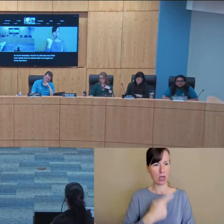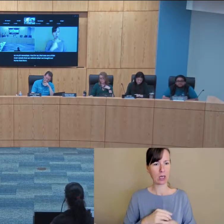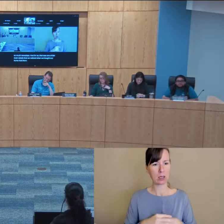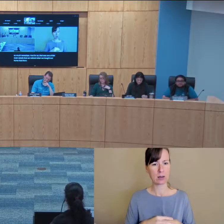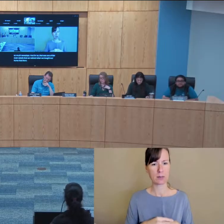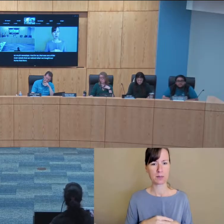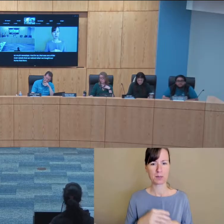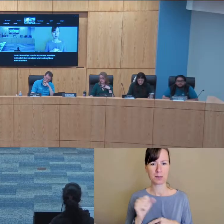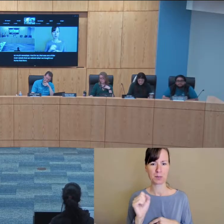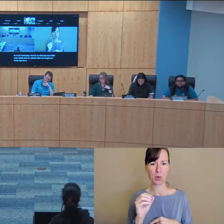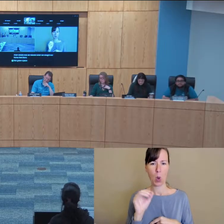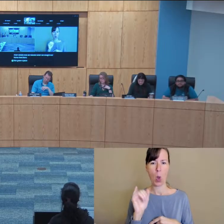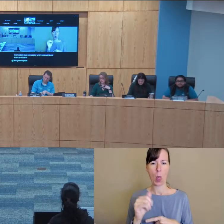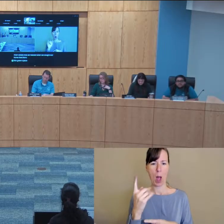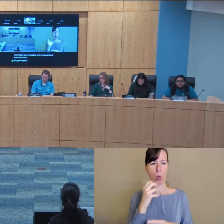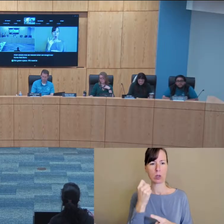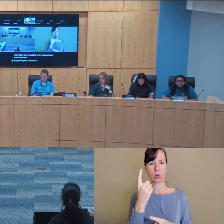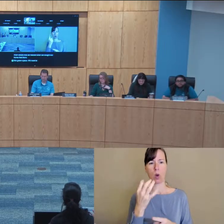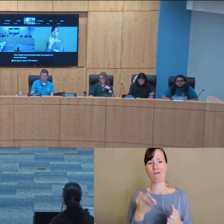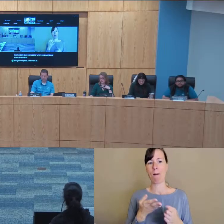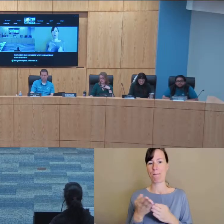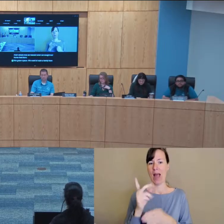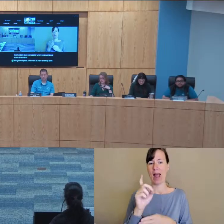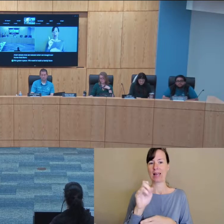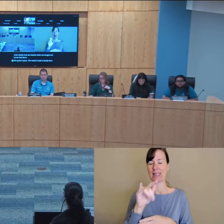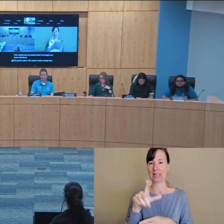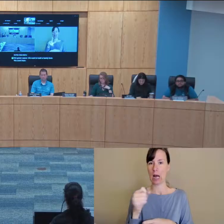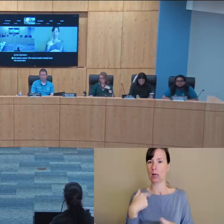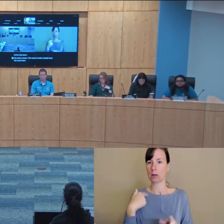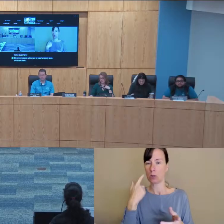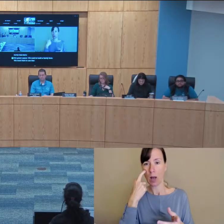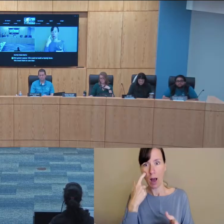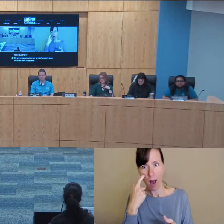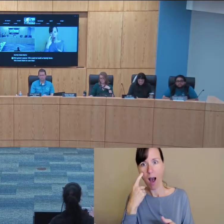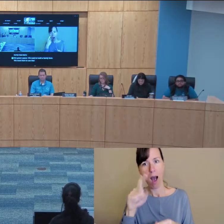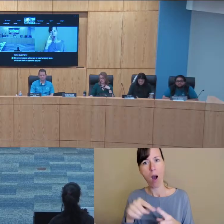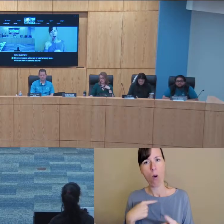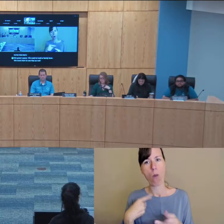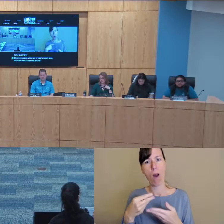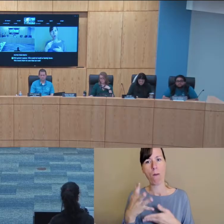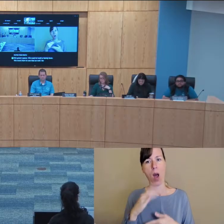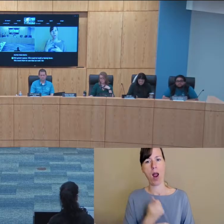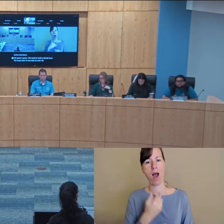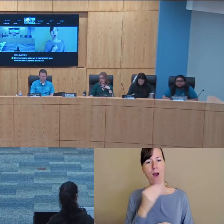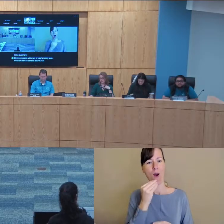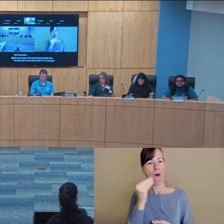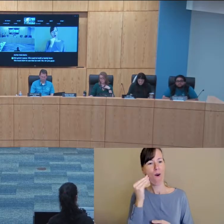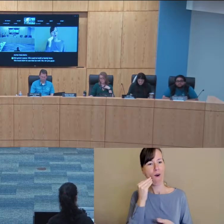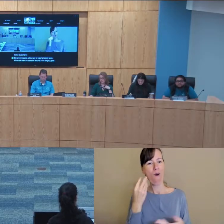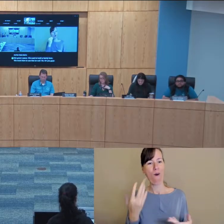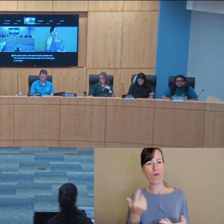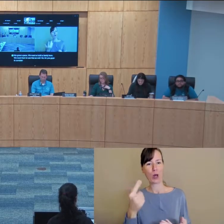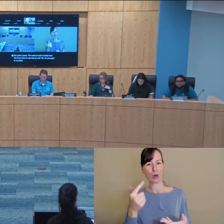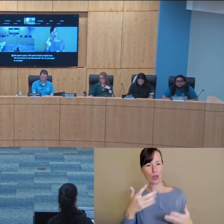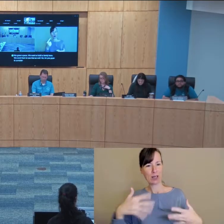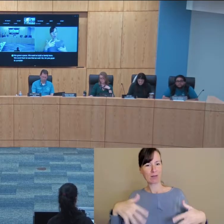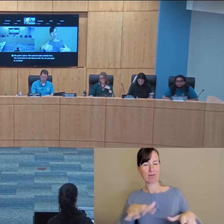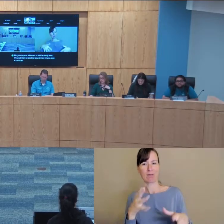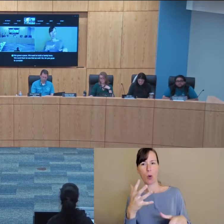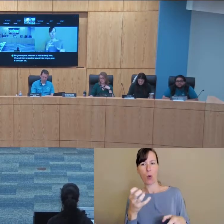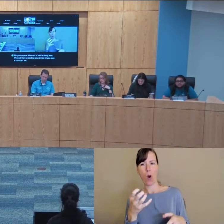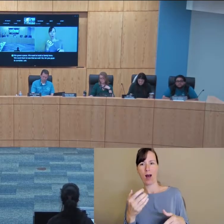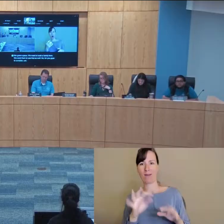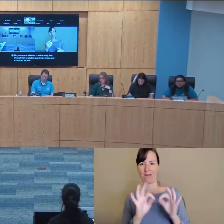this green space. We want to build a family here. We want them to see that as well. So for you guys to consider